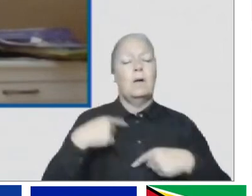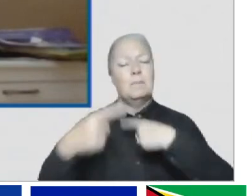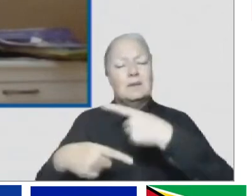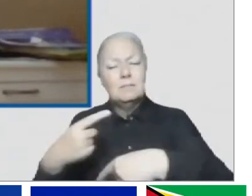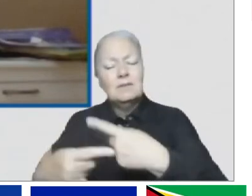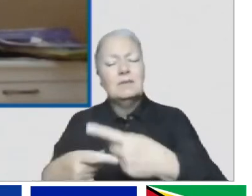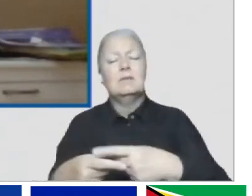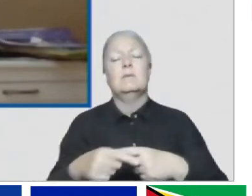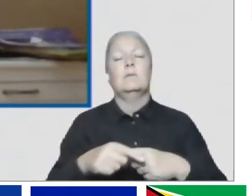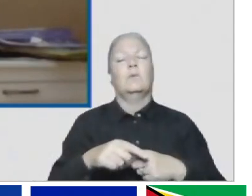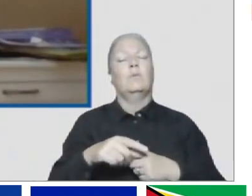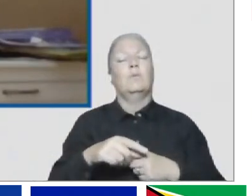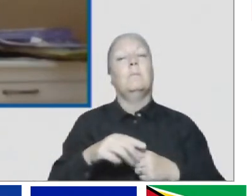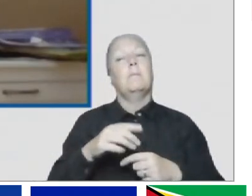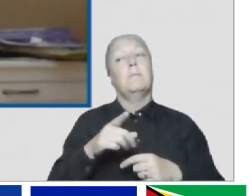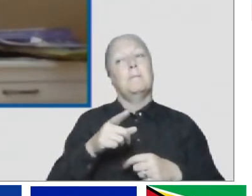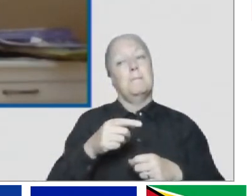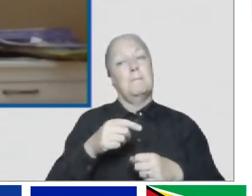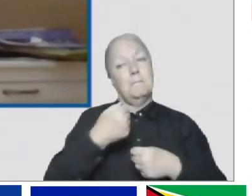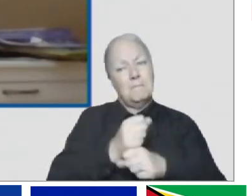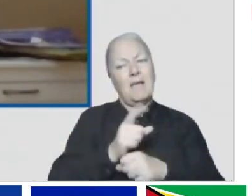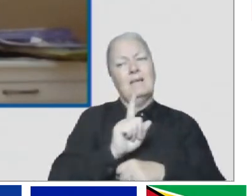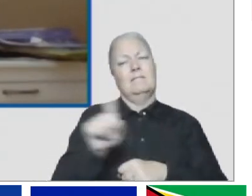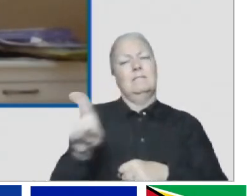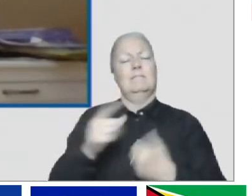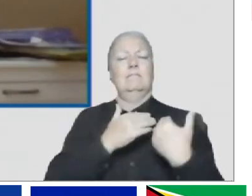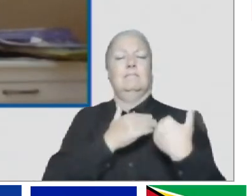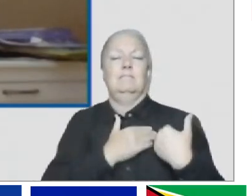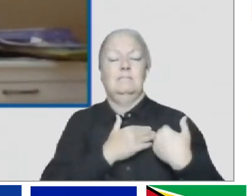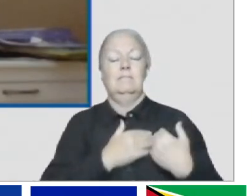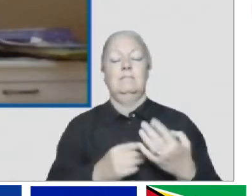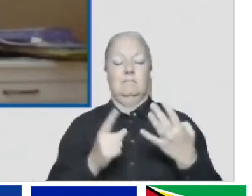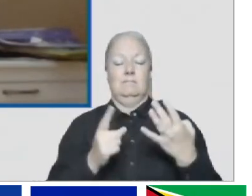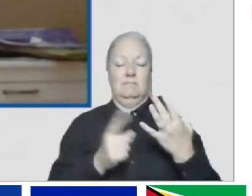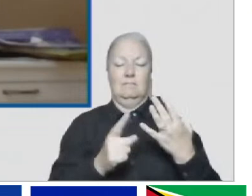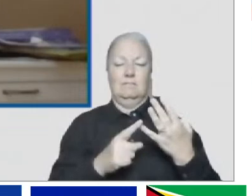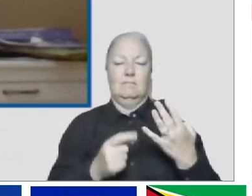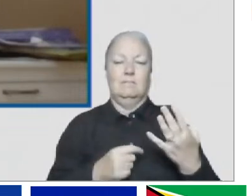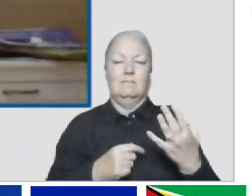Number 4 is actually strengthening the national coordination mechanism. As